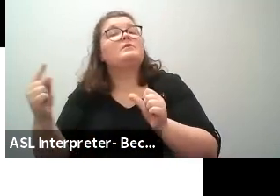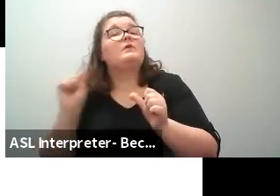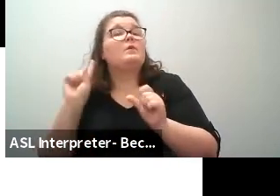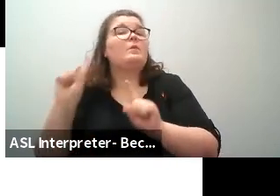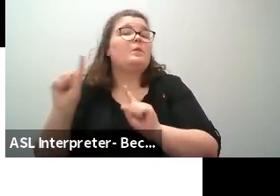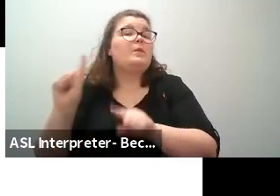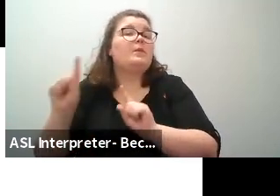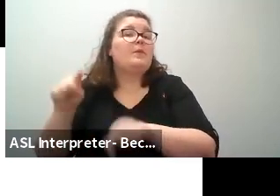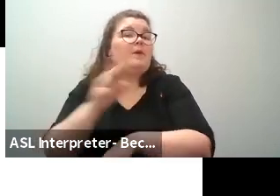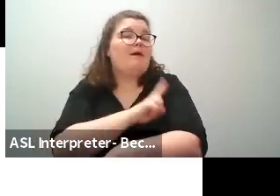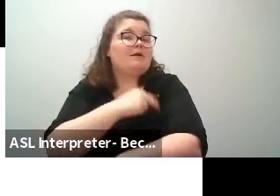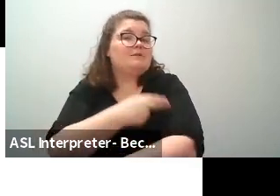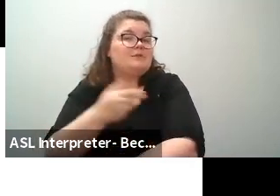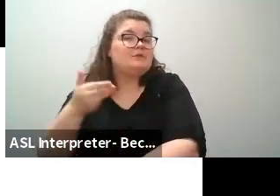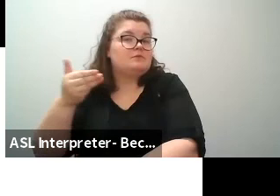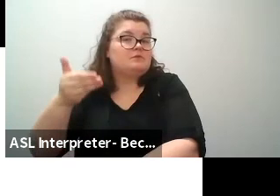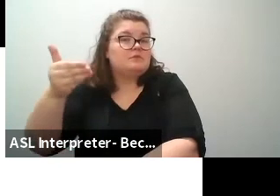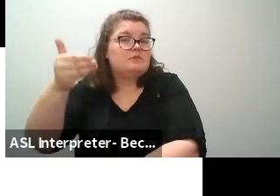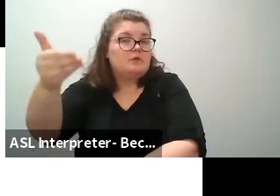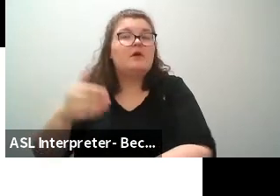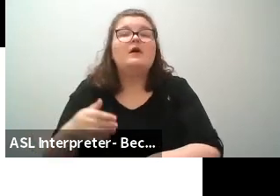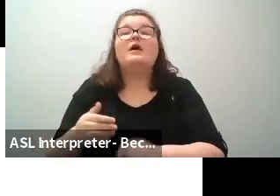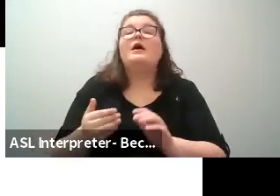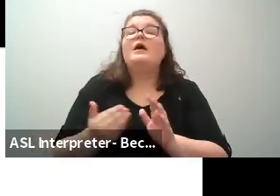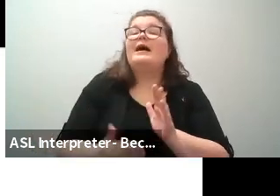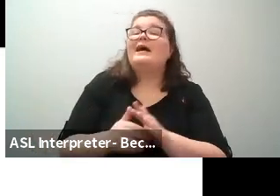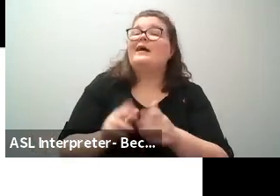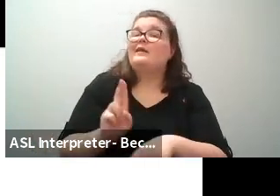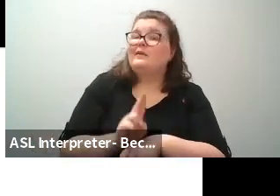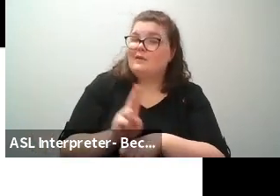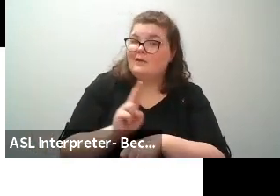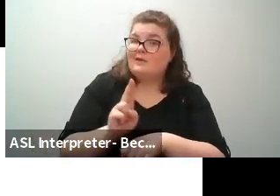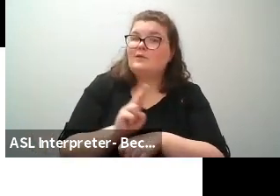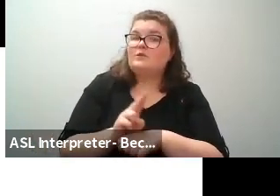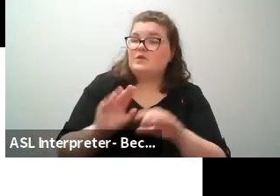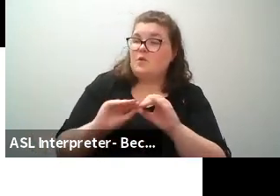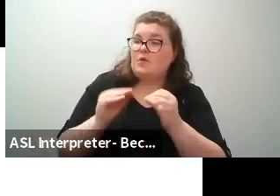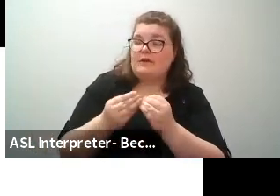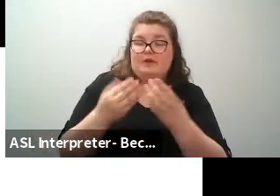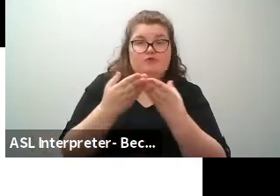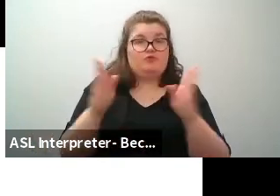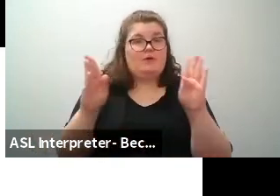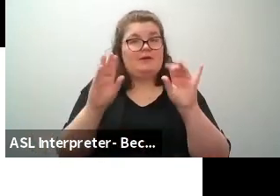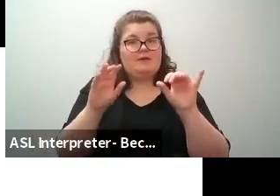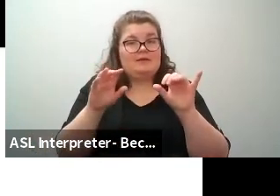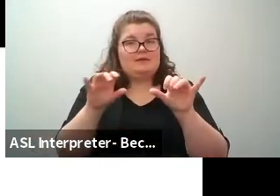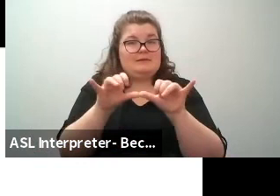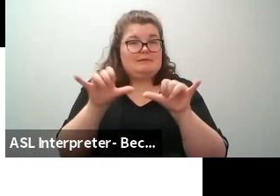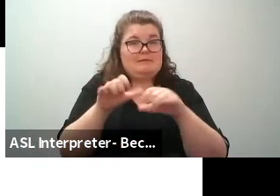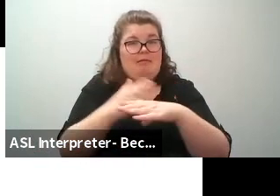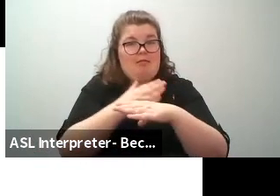asthma exacerbations. And this was done on an organizational scale, and we've shown that this is a possibility that can be